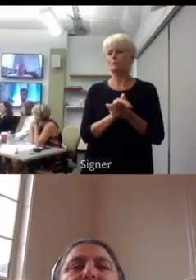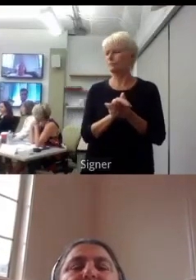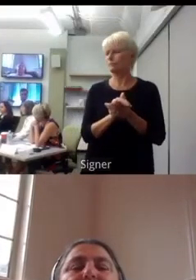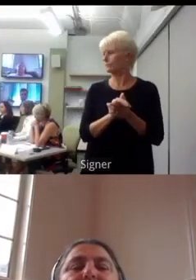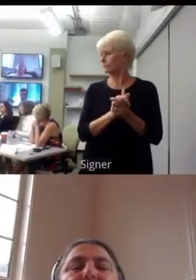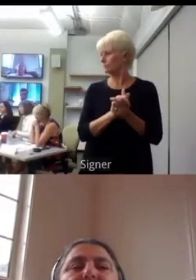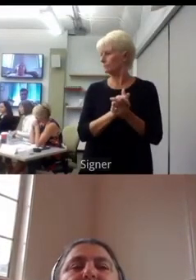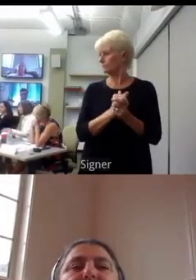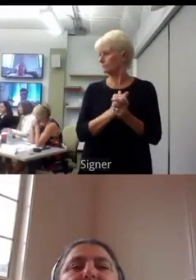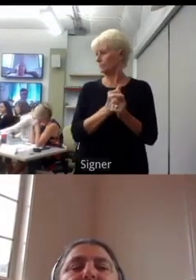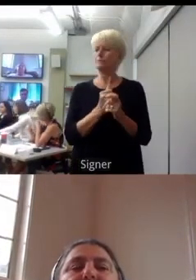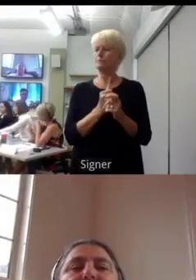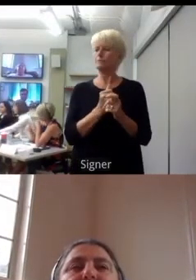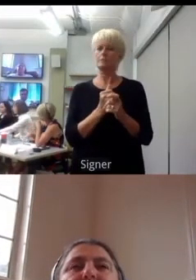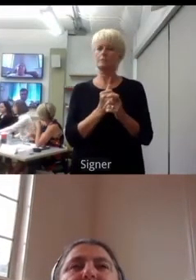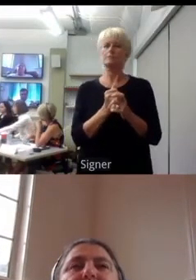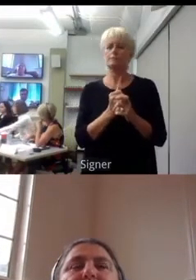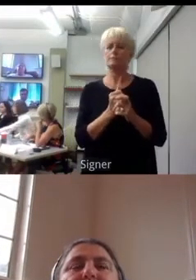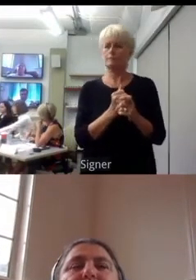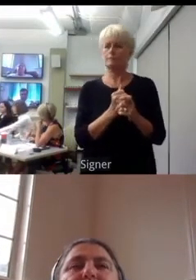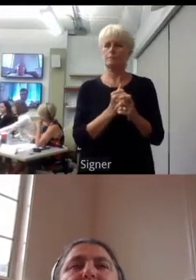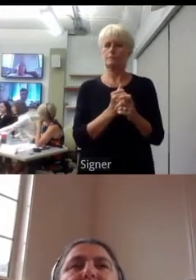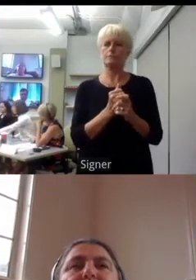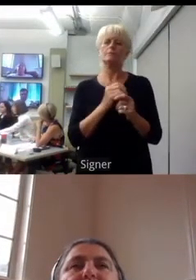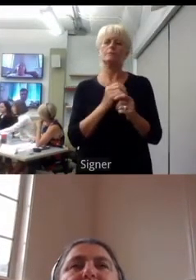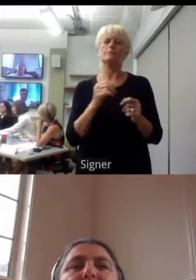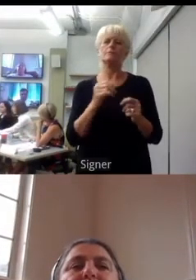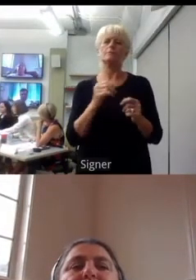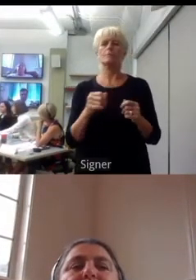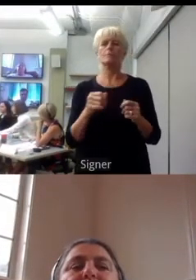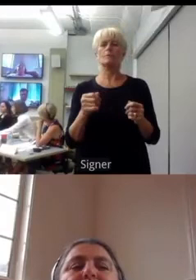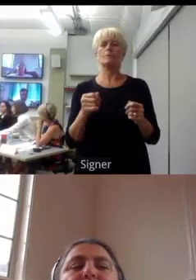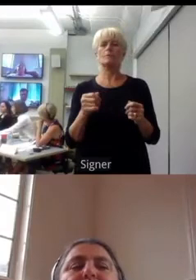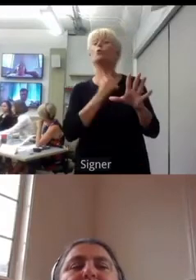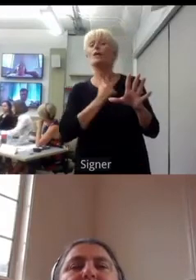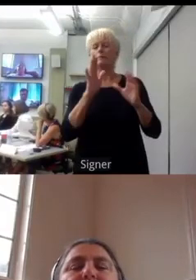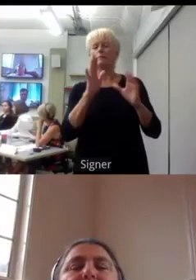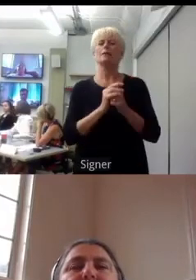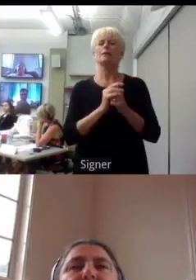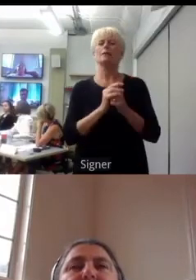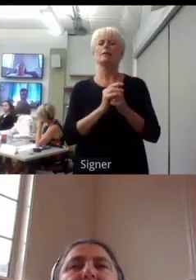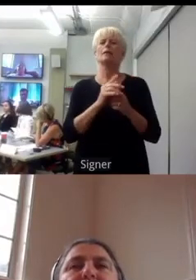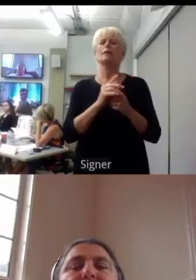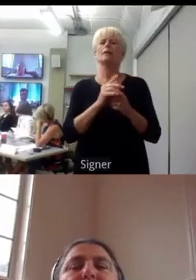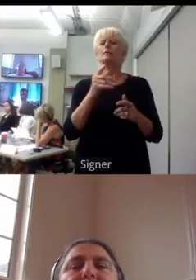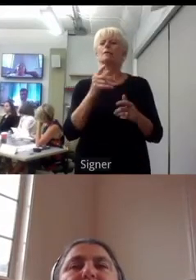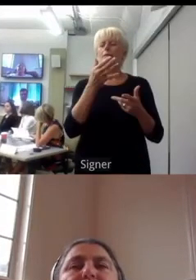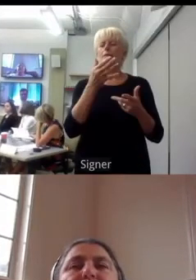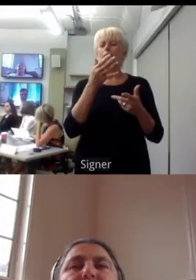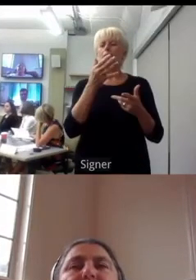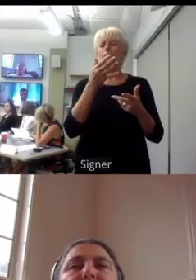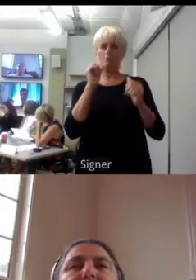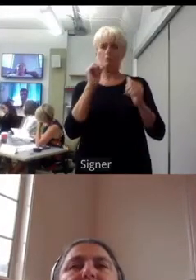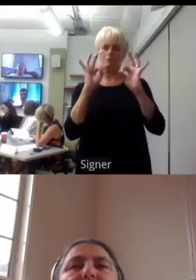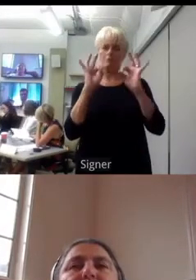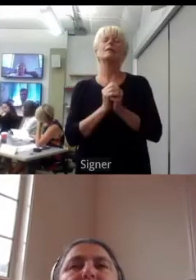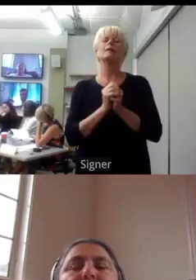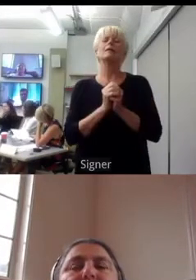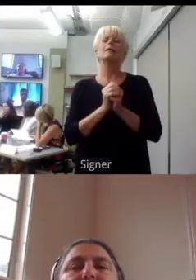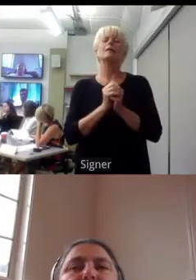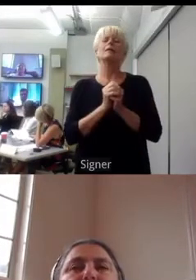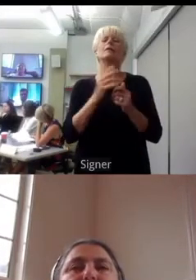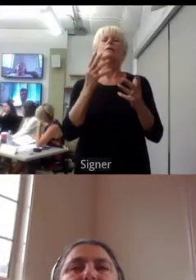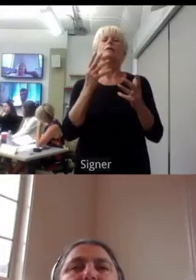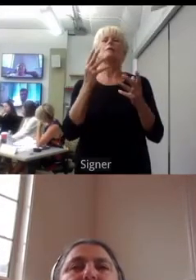the specific barriers in the built environment, which relates to a certain range of disabilities, more broadly. So Ontario, to